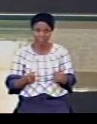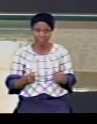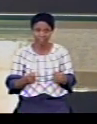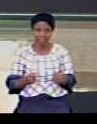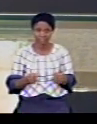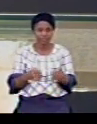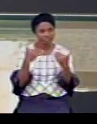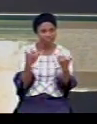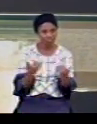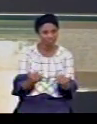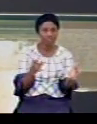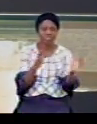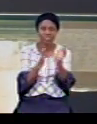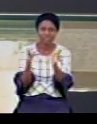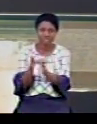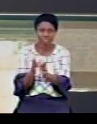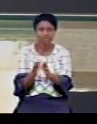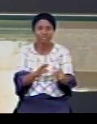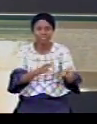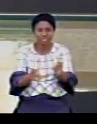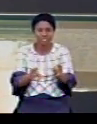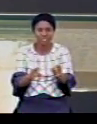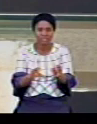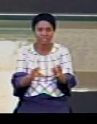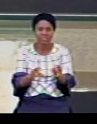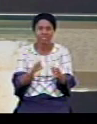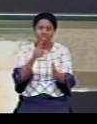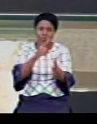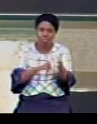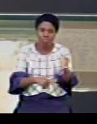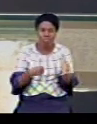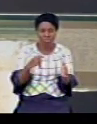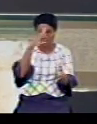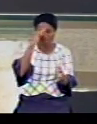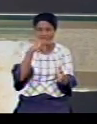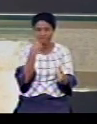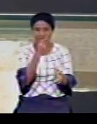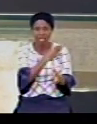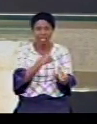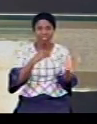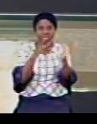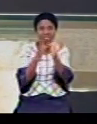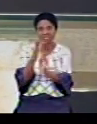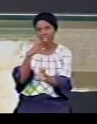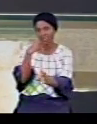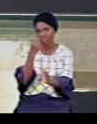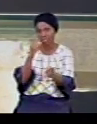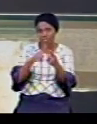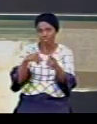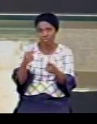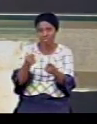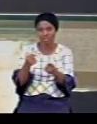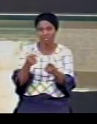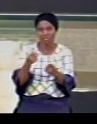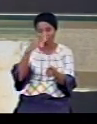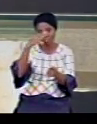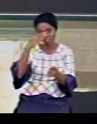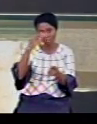Now Jesus did exactly that, and Jesus said unto the